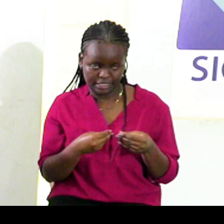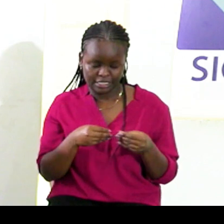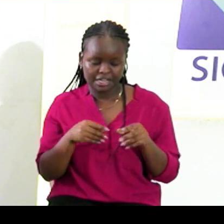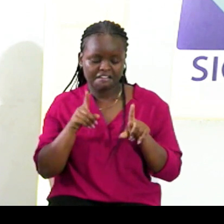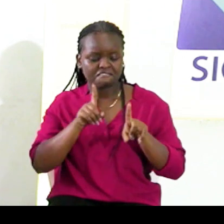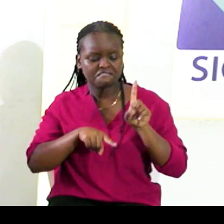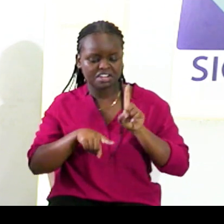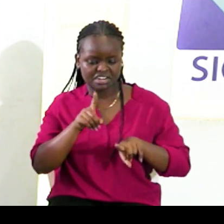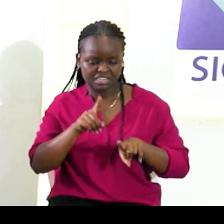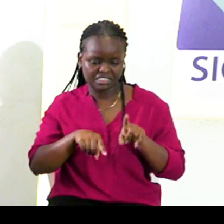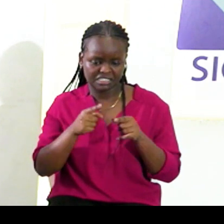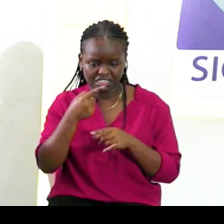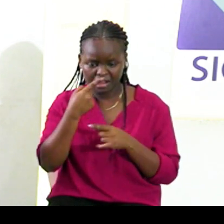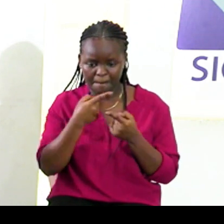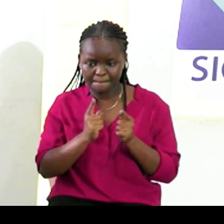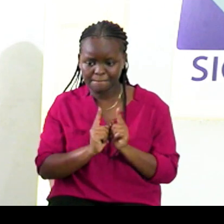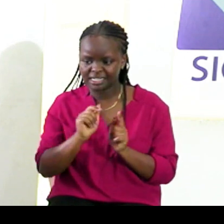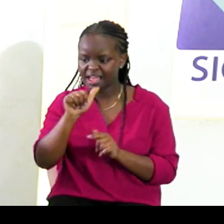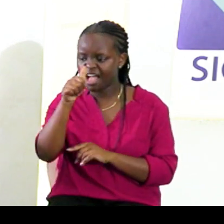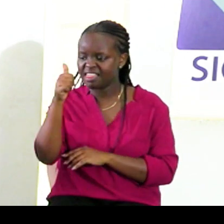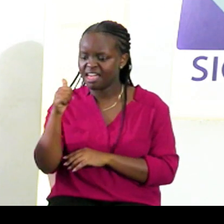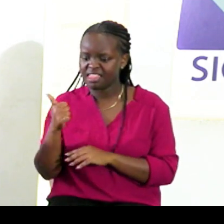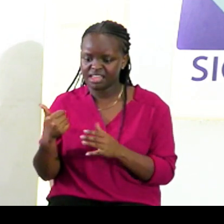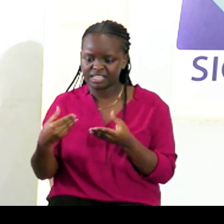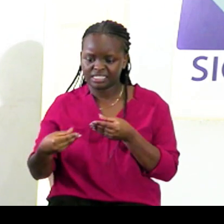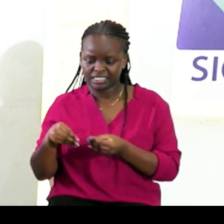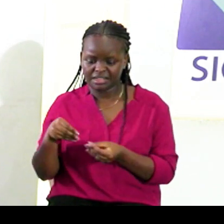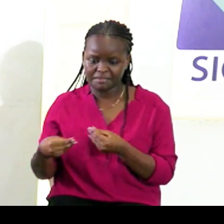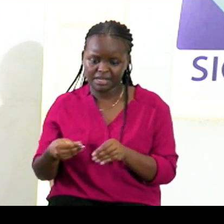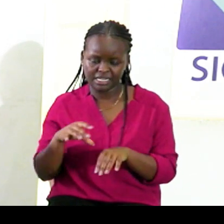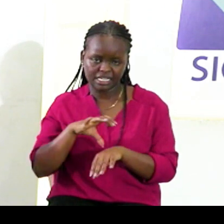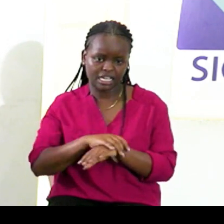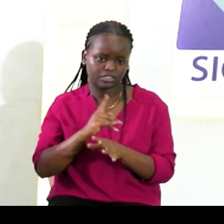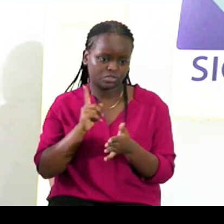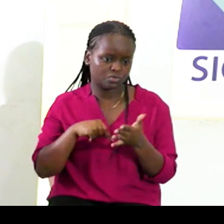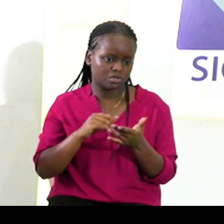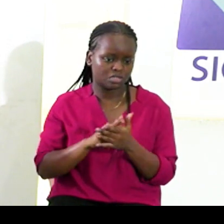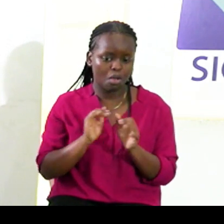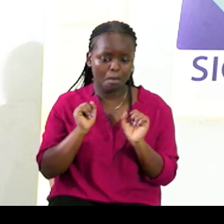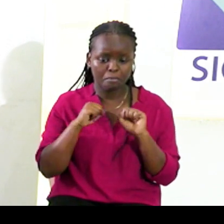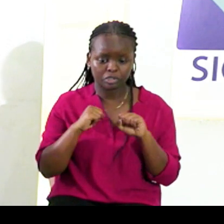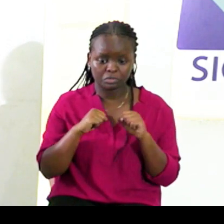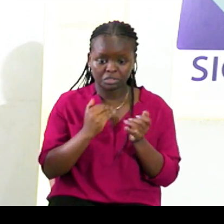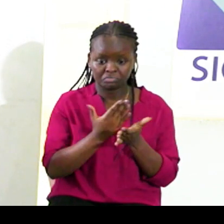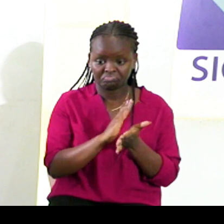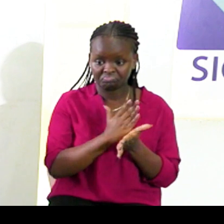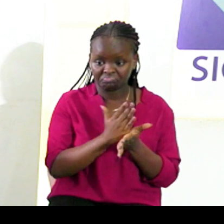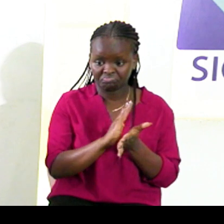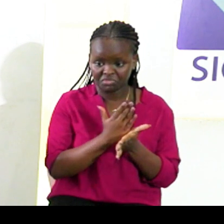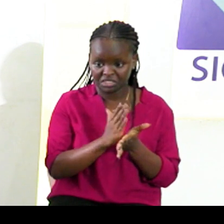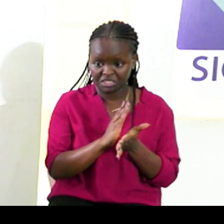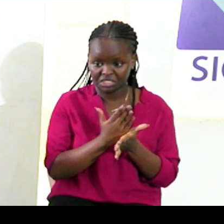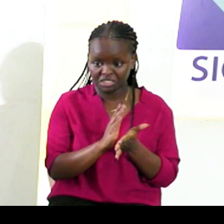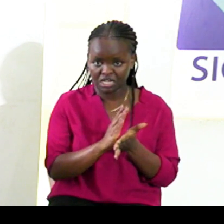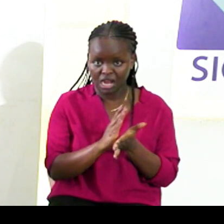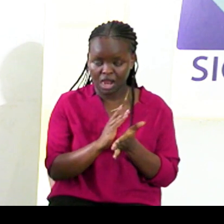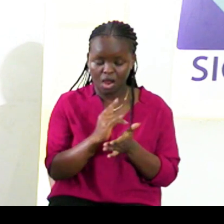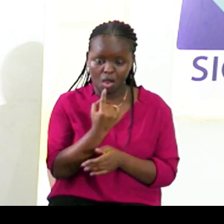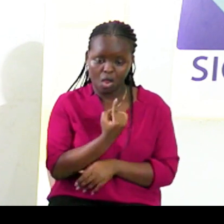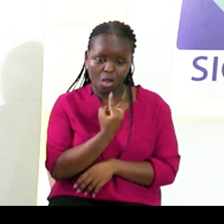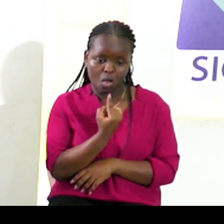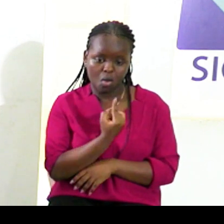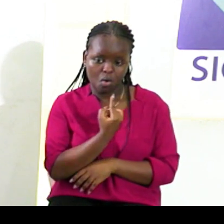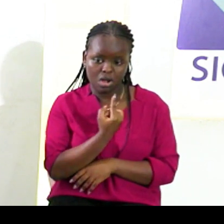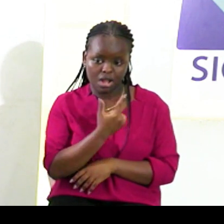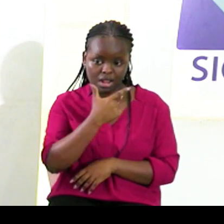varies, but for the other disabilities, you find like they can share. Only visually impaired and